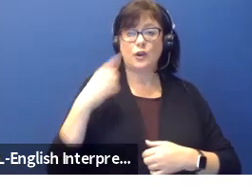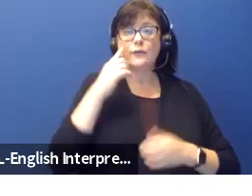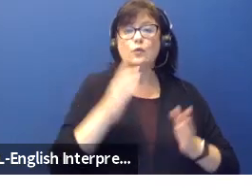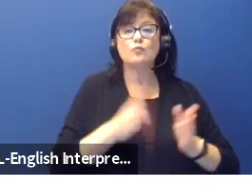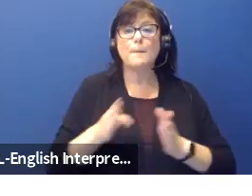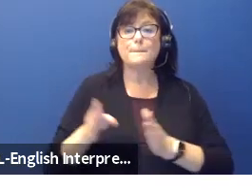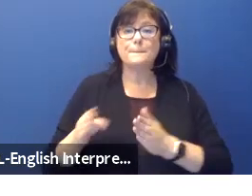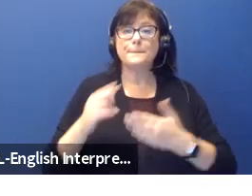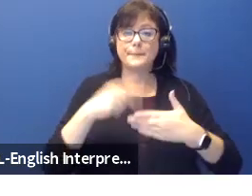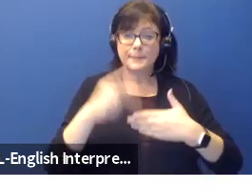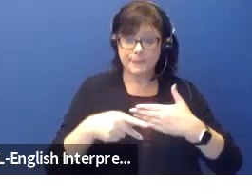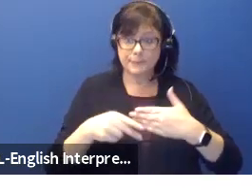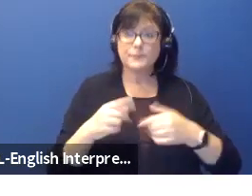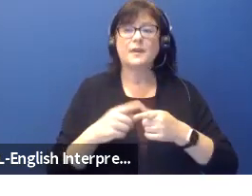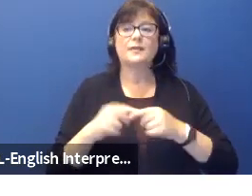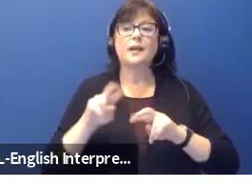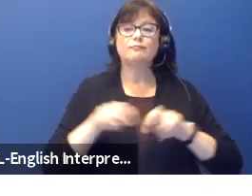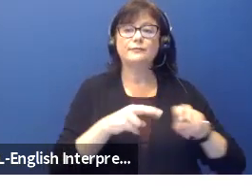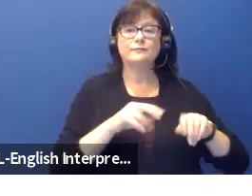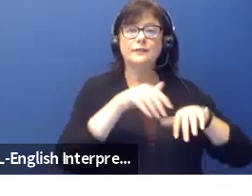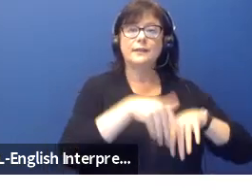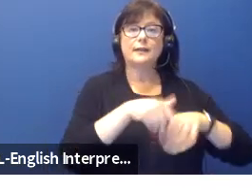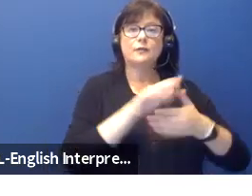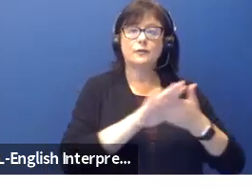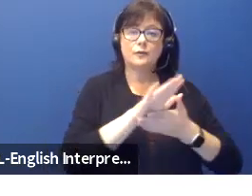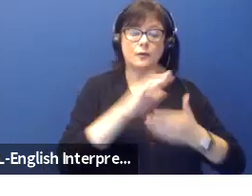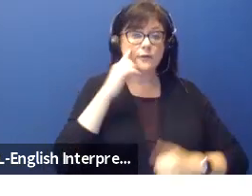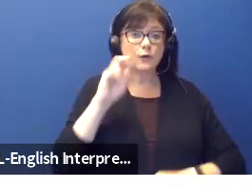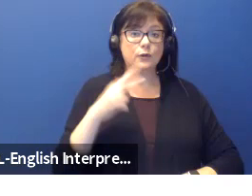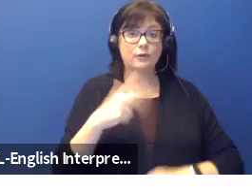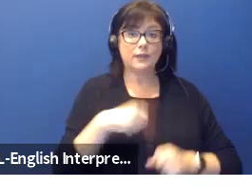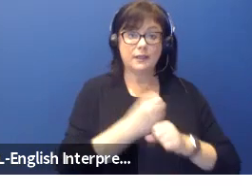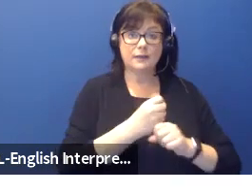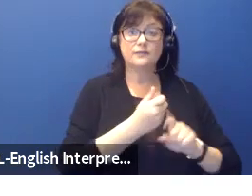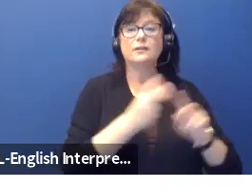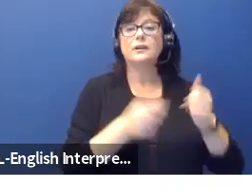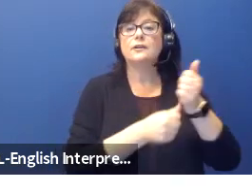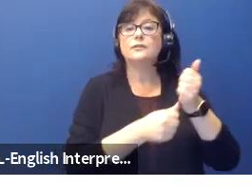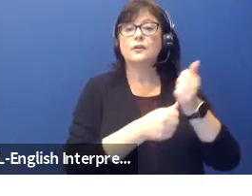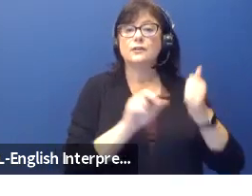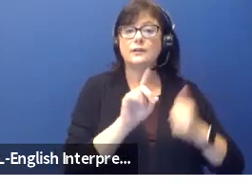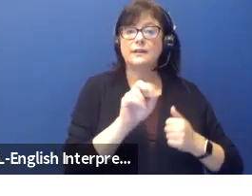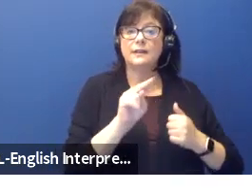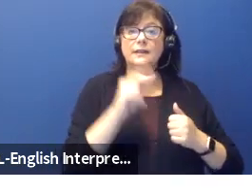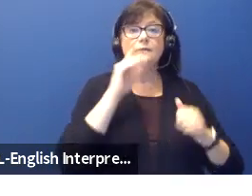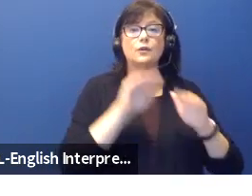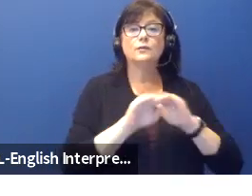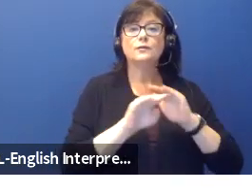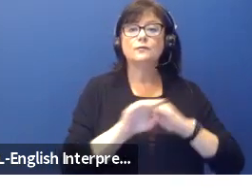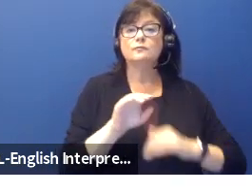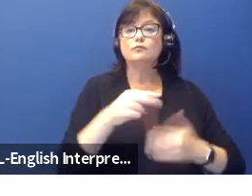at Niagara College as associate dean, access programs.